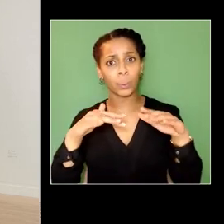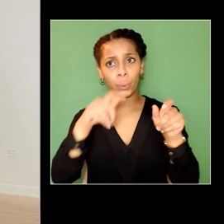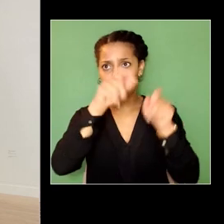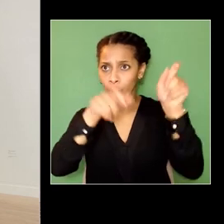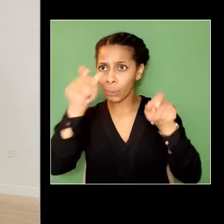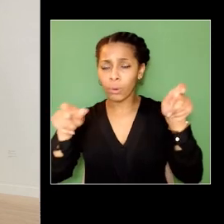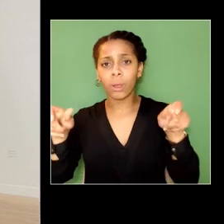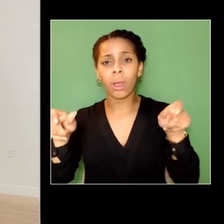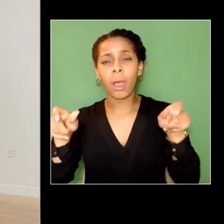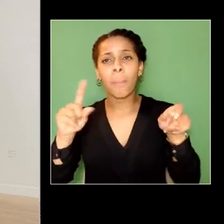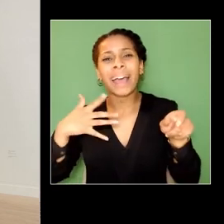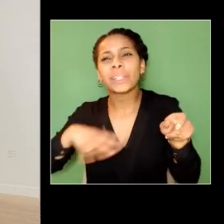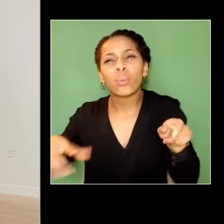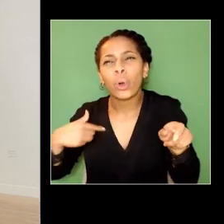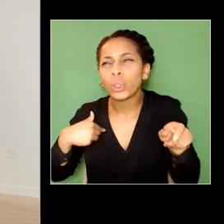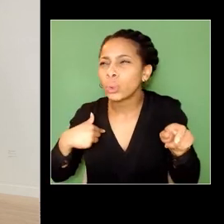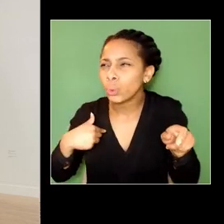And never feel like I have to